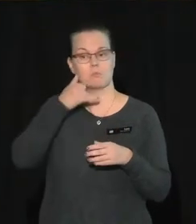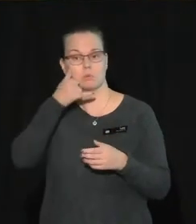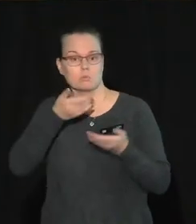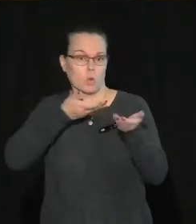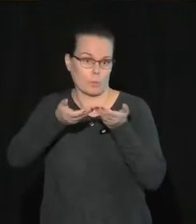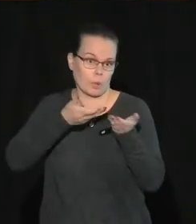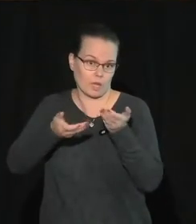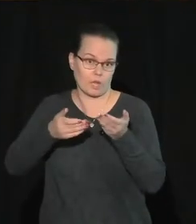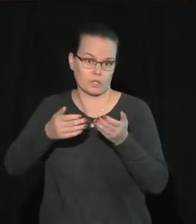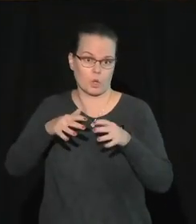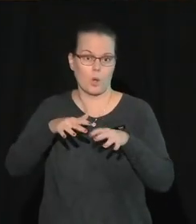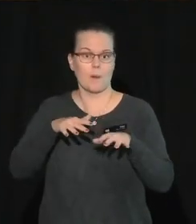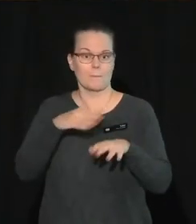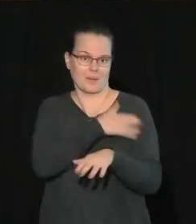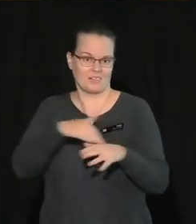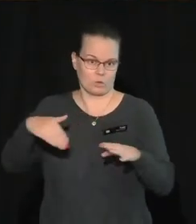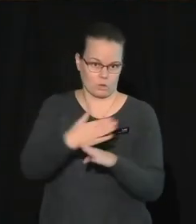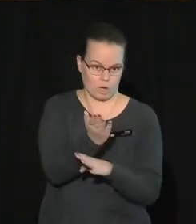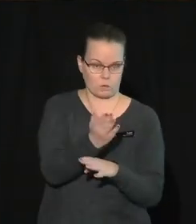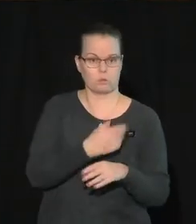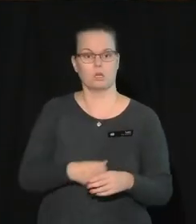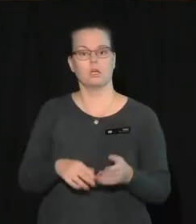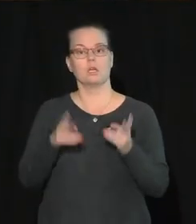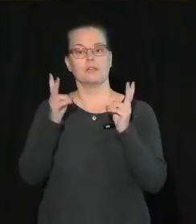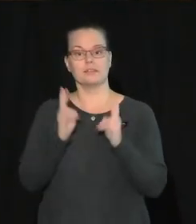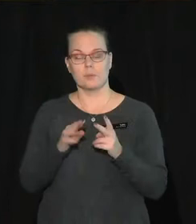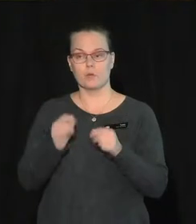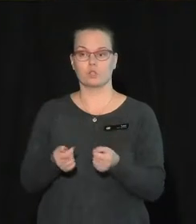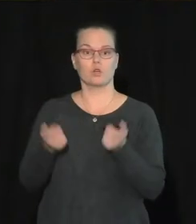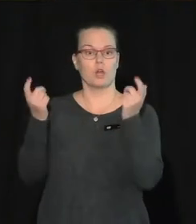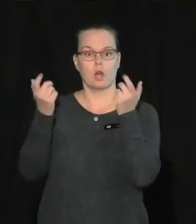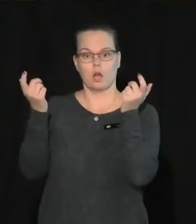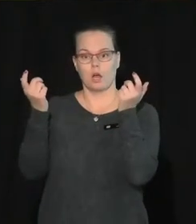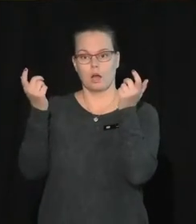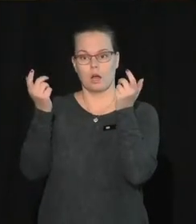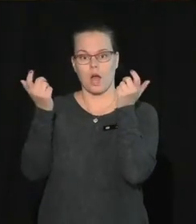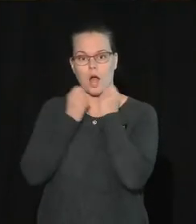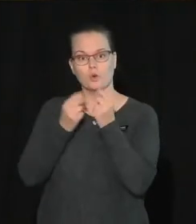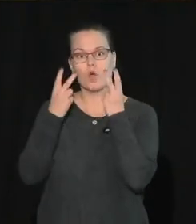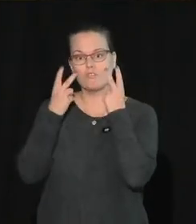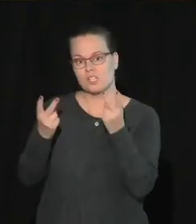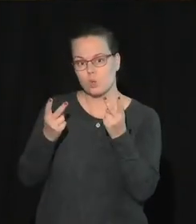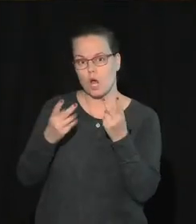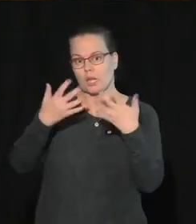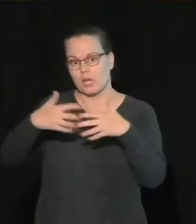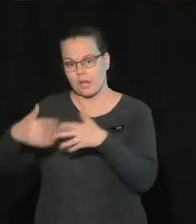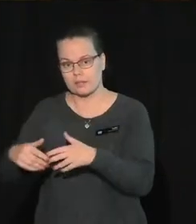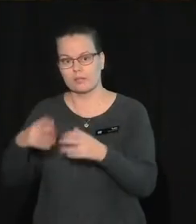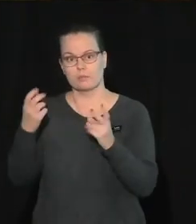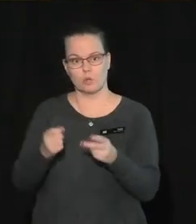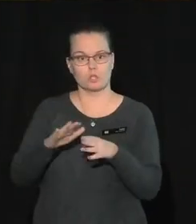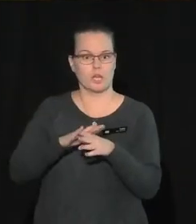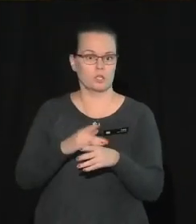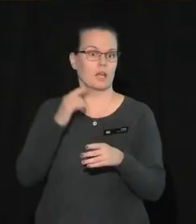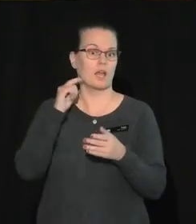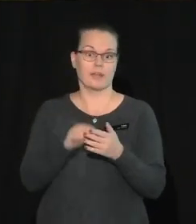telecommunication services. Similarly, equipment used for audiovisual media services, which would be for example, set-top boxes,